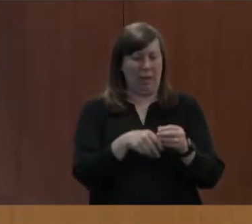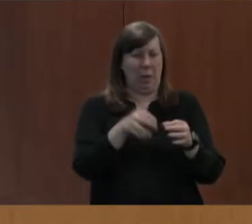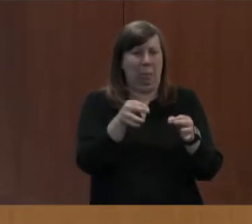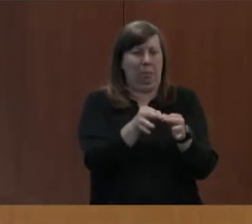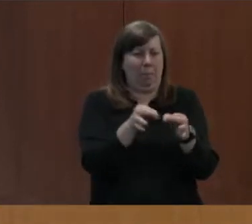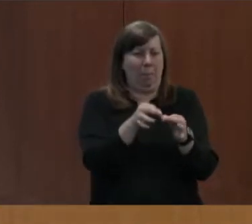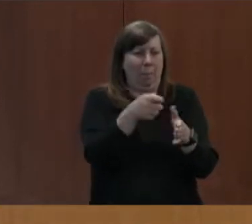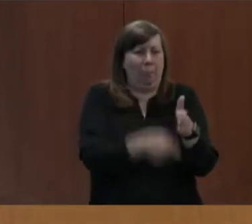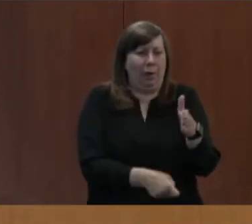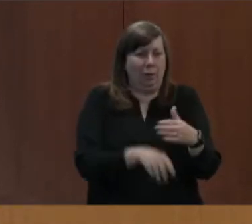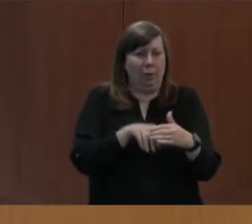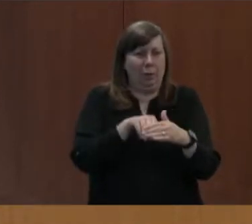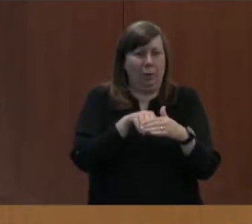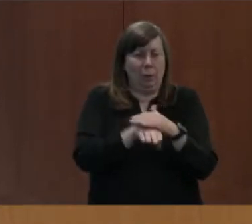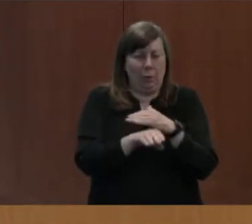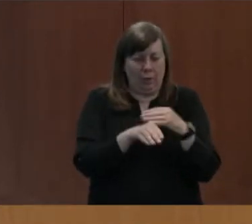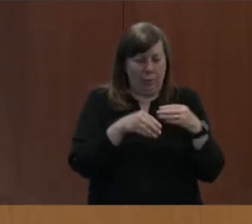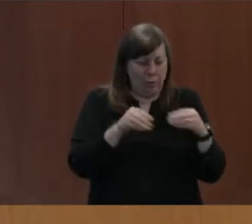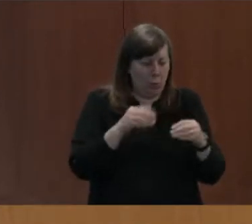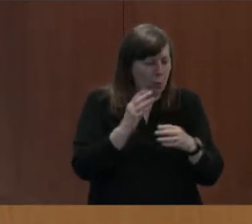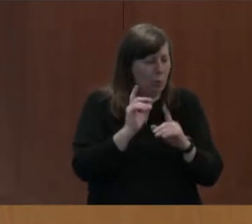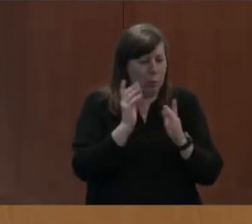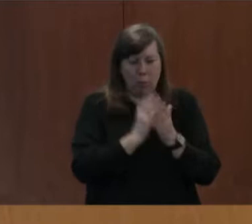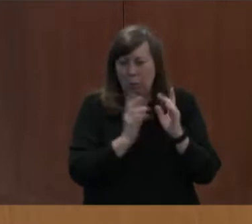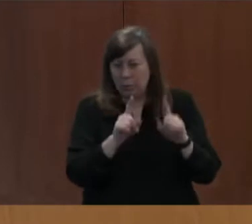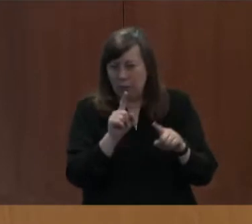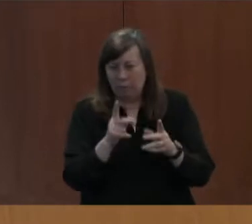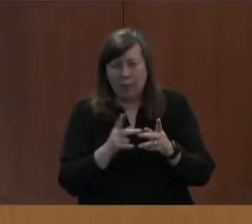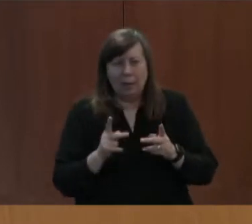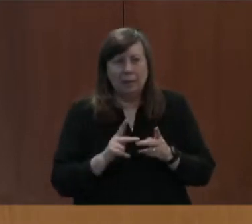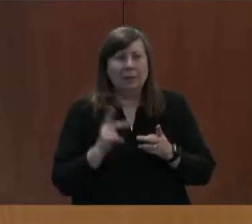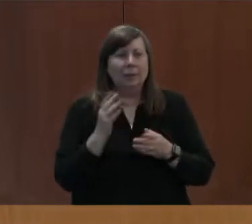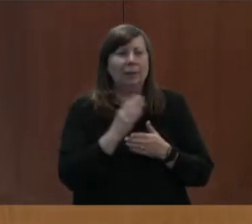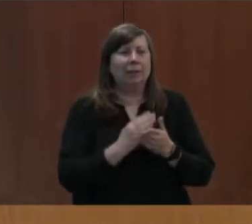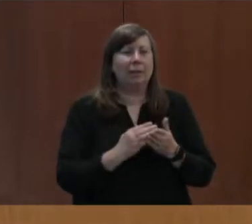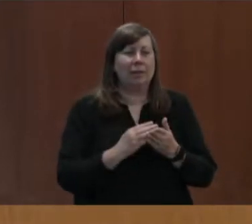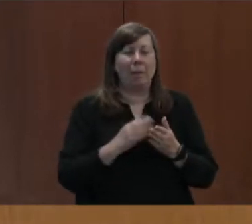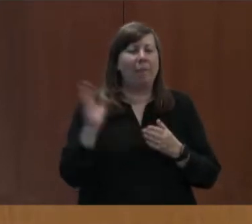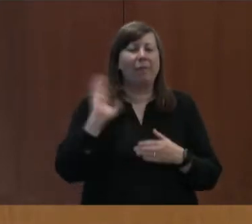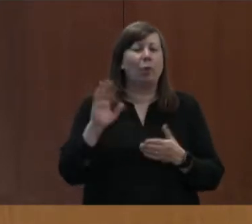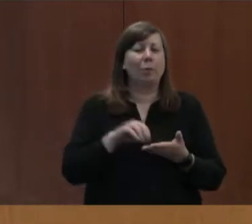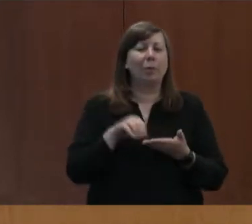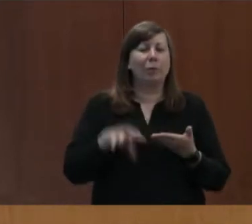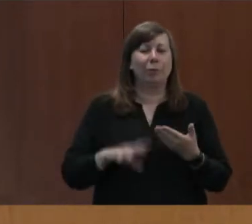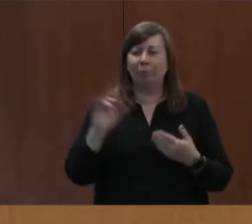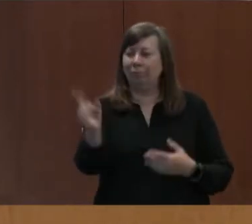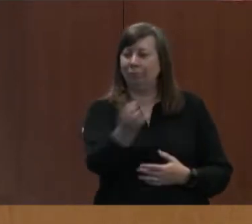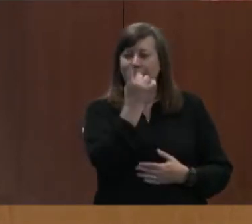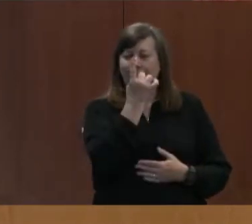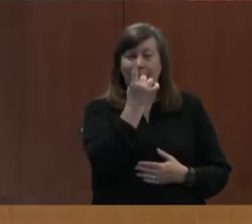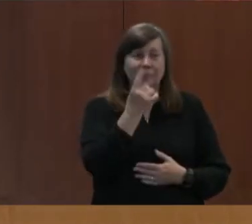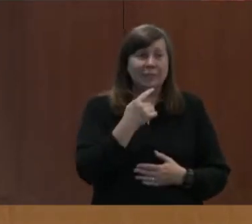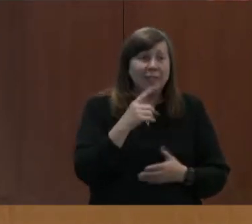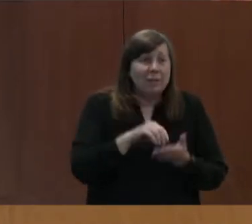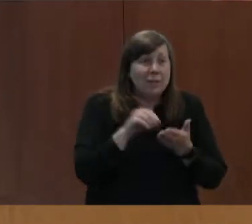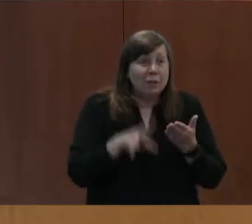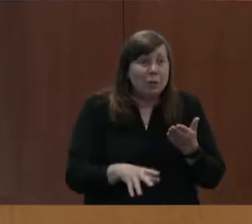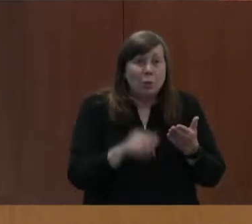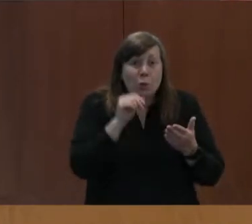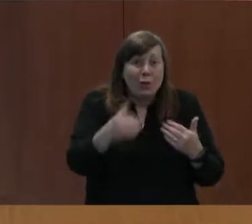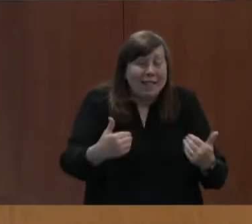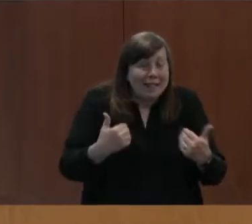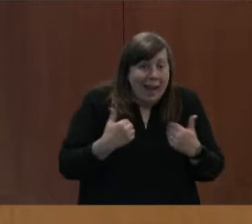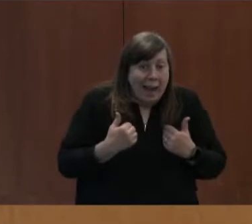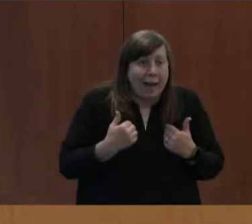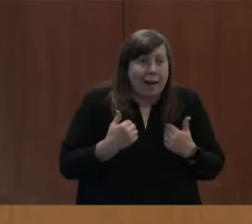into a store or you go someplace and some ex-student, former student comes up to you, even students that you didn't